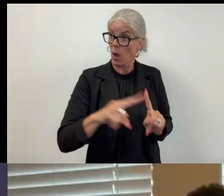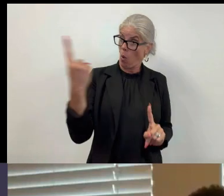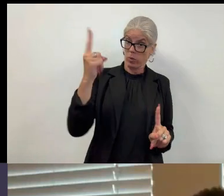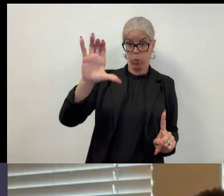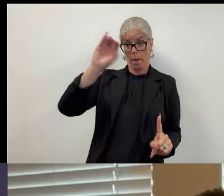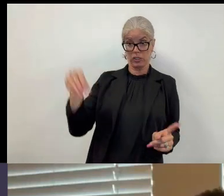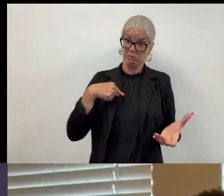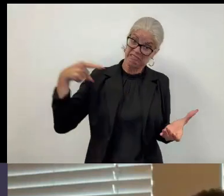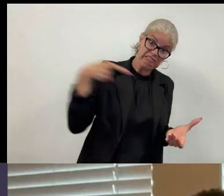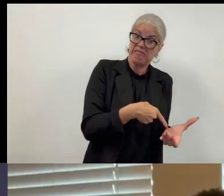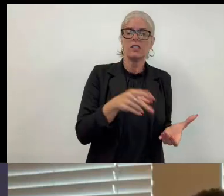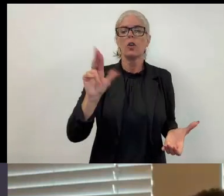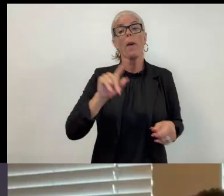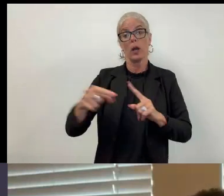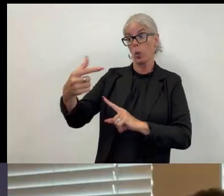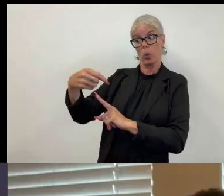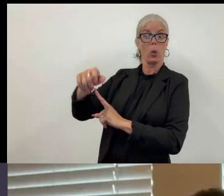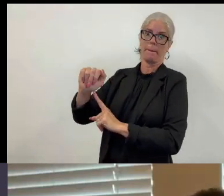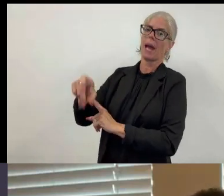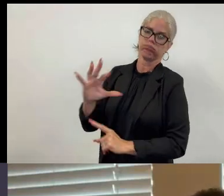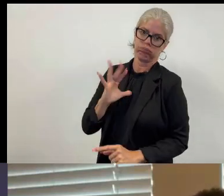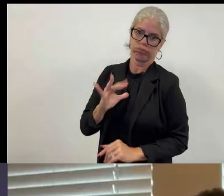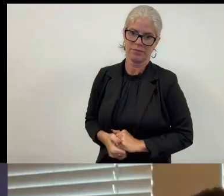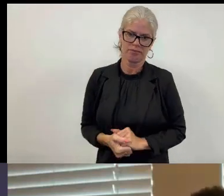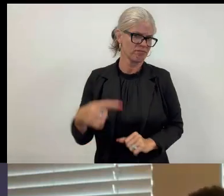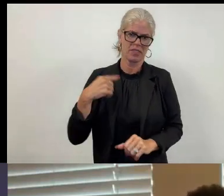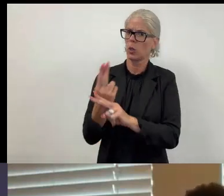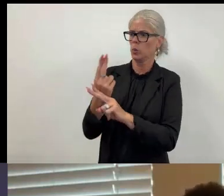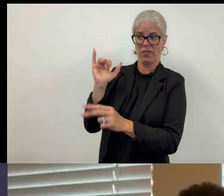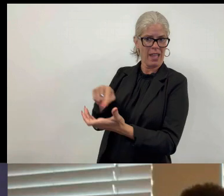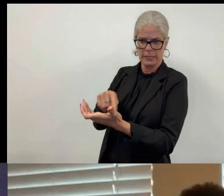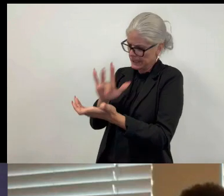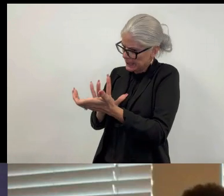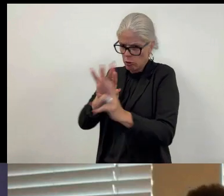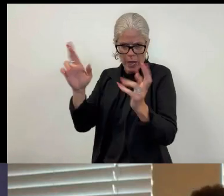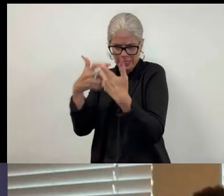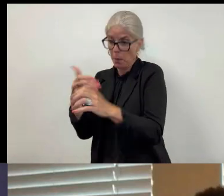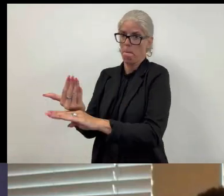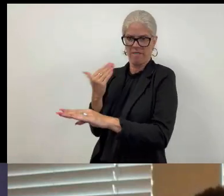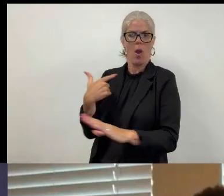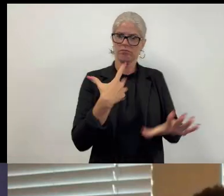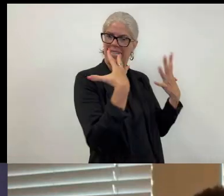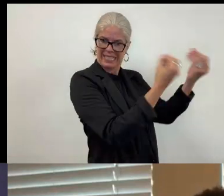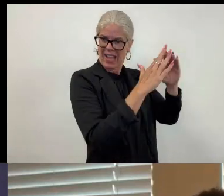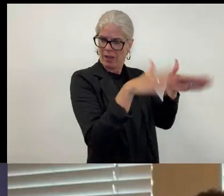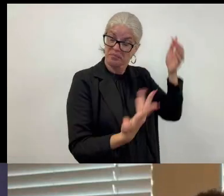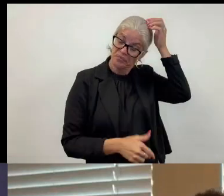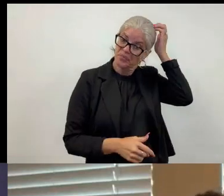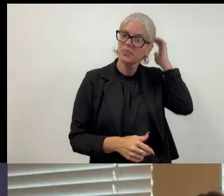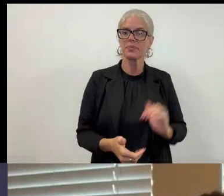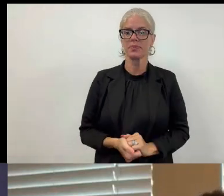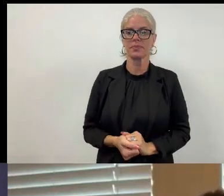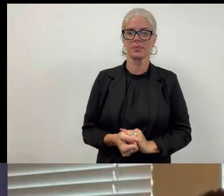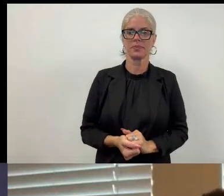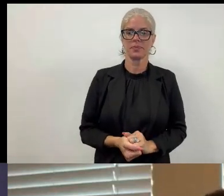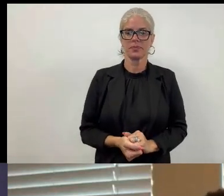accessible. So I almost always am looking up places on Google Maps and looking for that feature before I go.